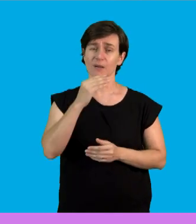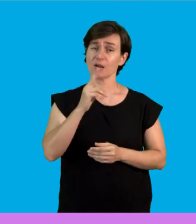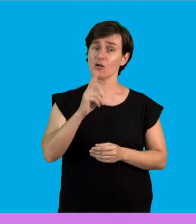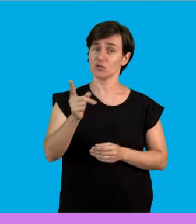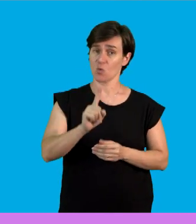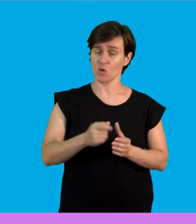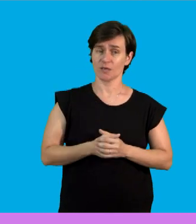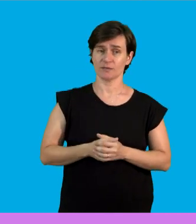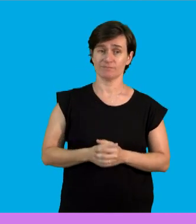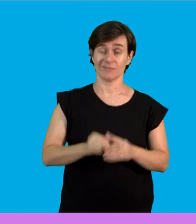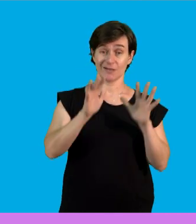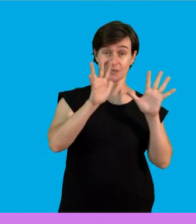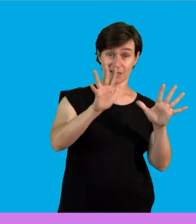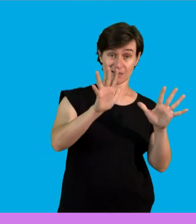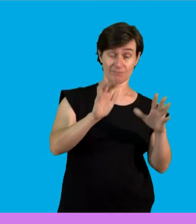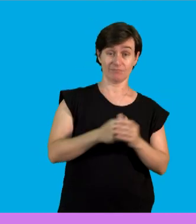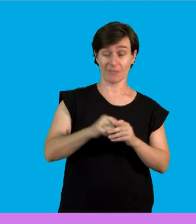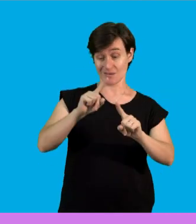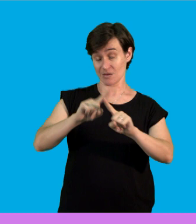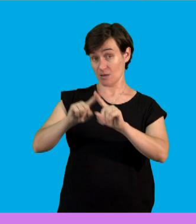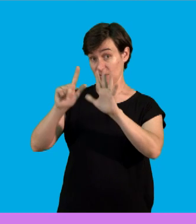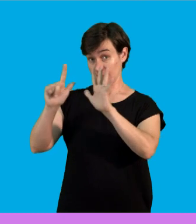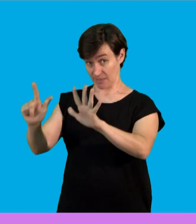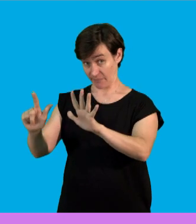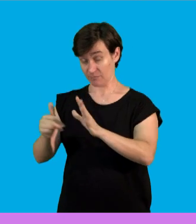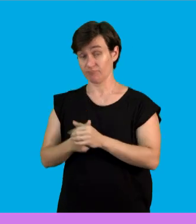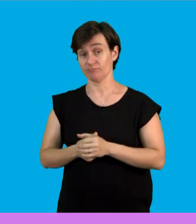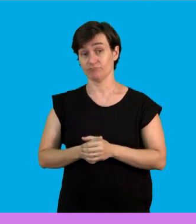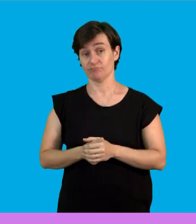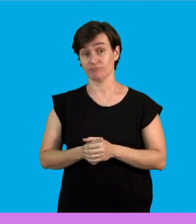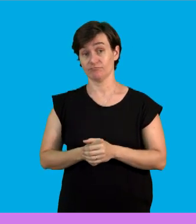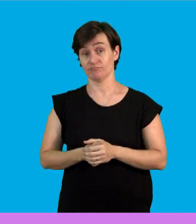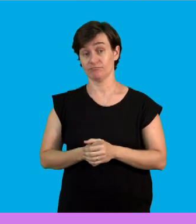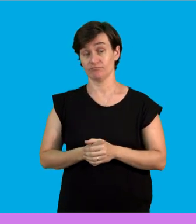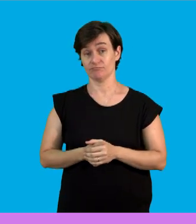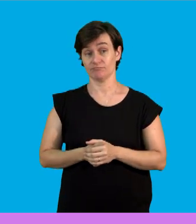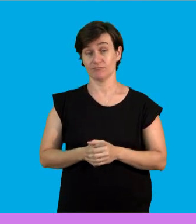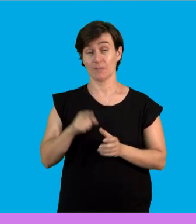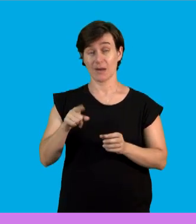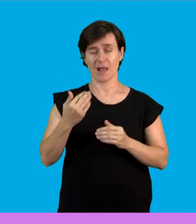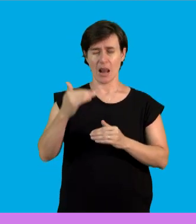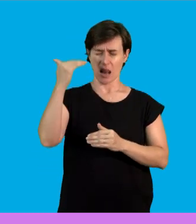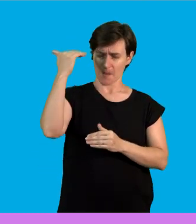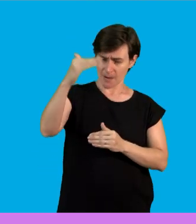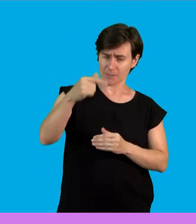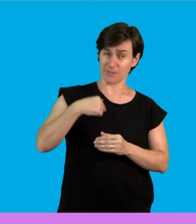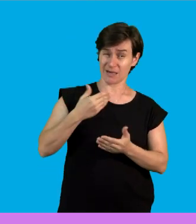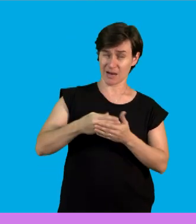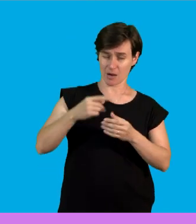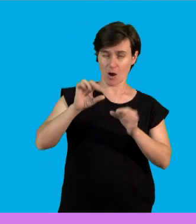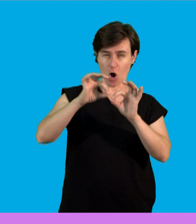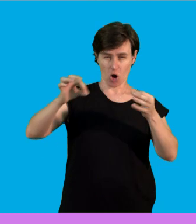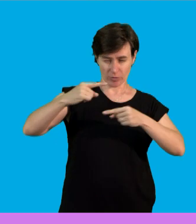actual answer. It is going to be 10 times 7. So therefore, the